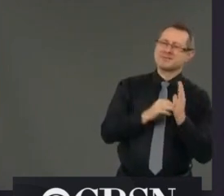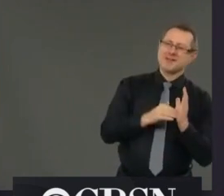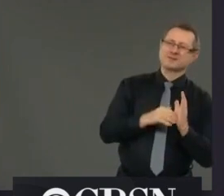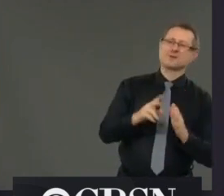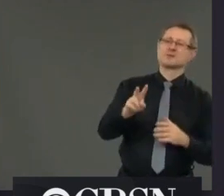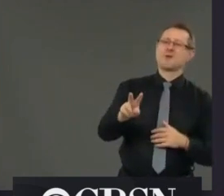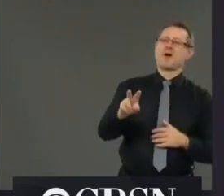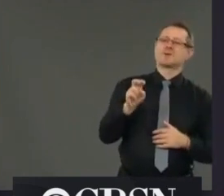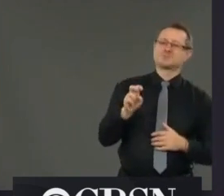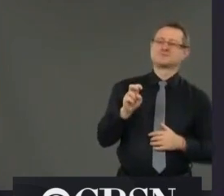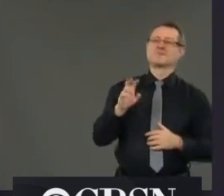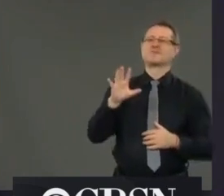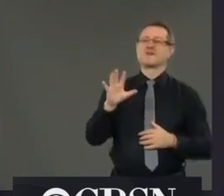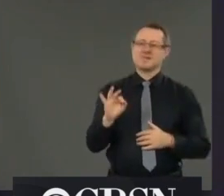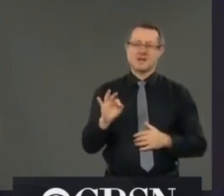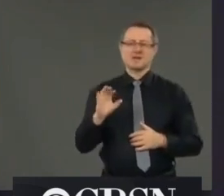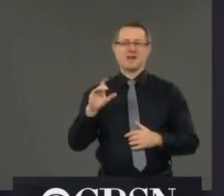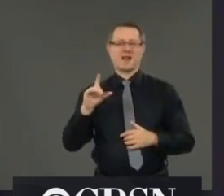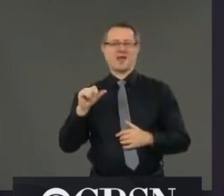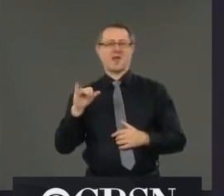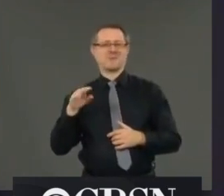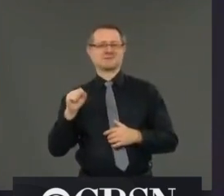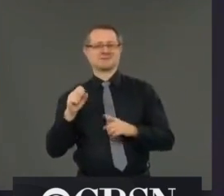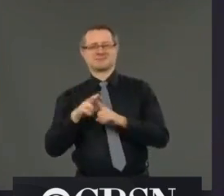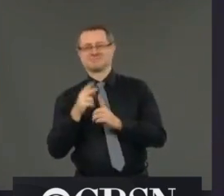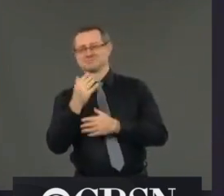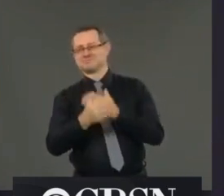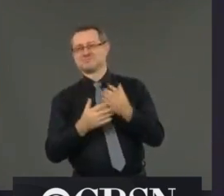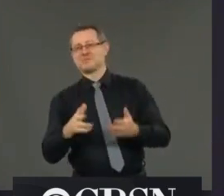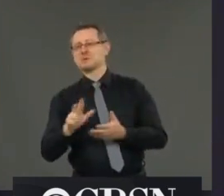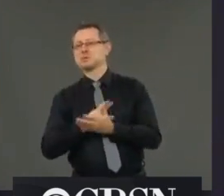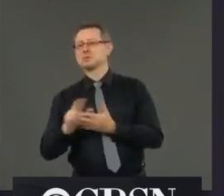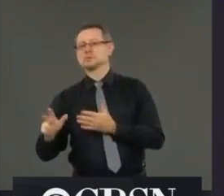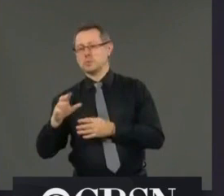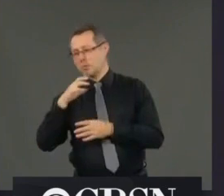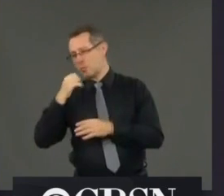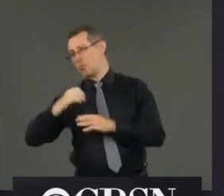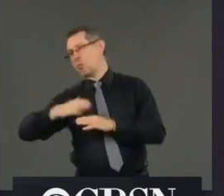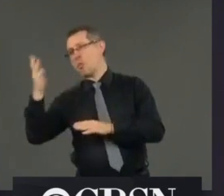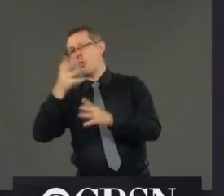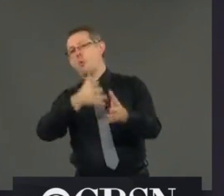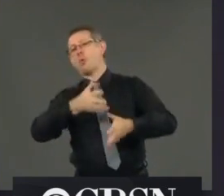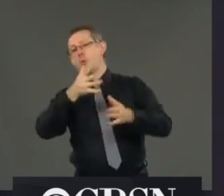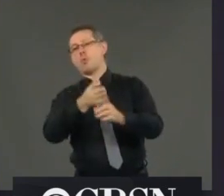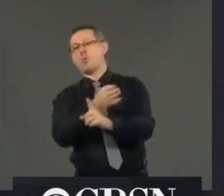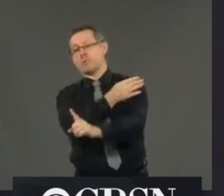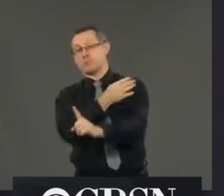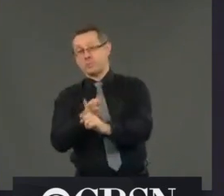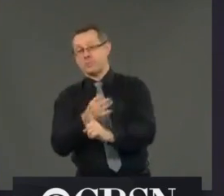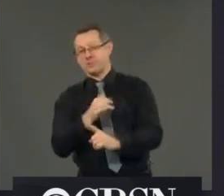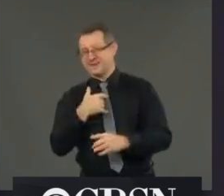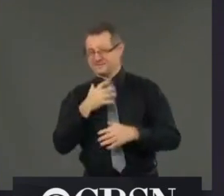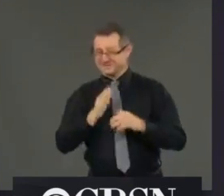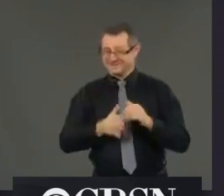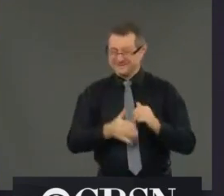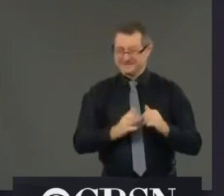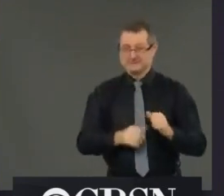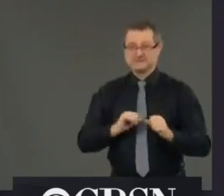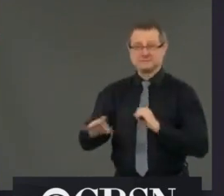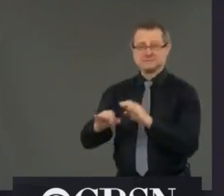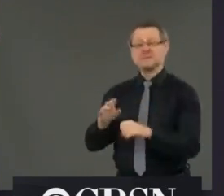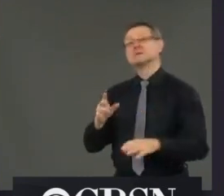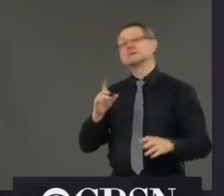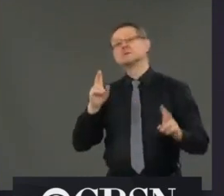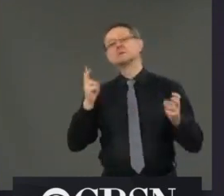or older. So any claim right now other than 1,259 are within the 3 weeks that on a sunny day in July